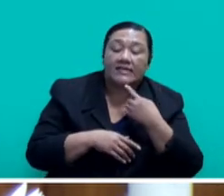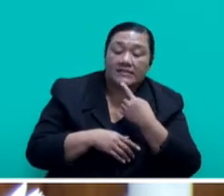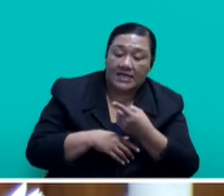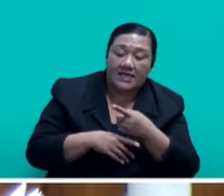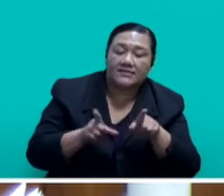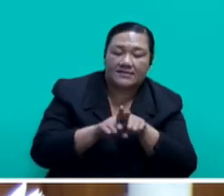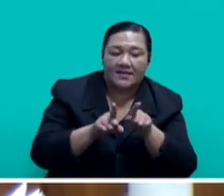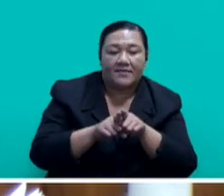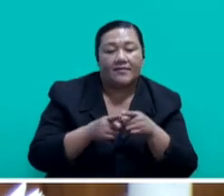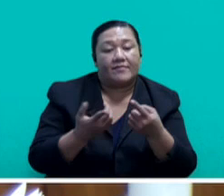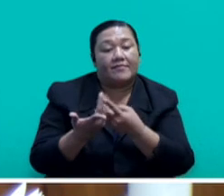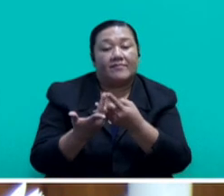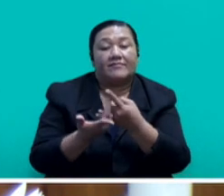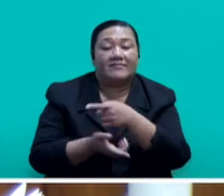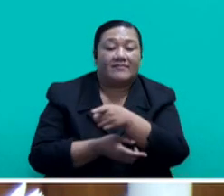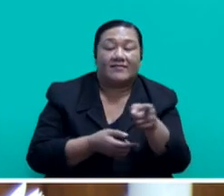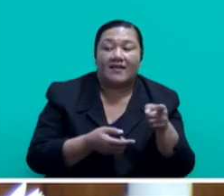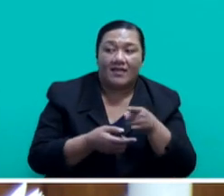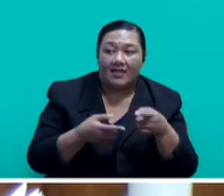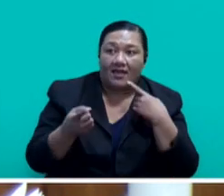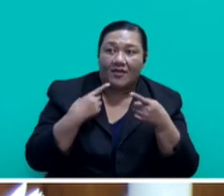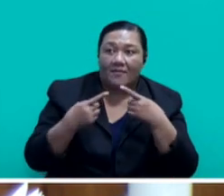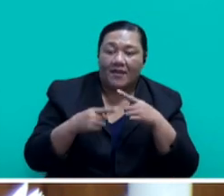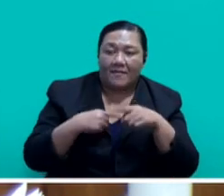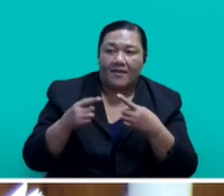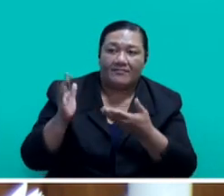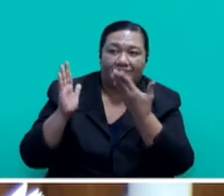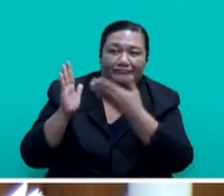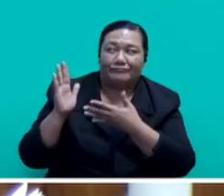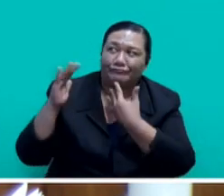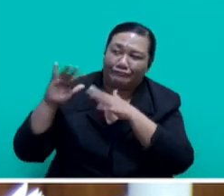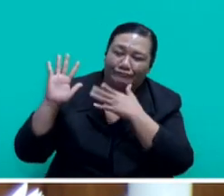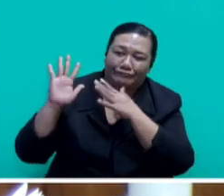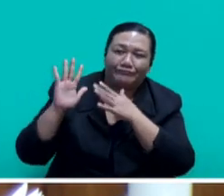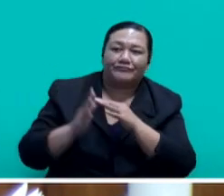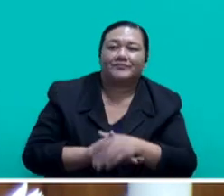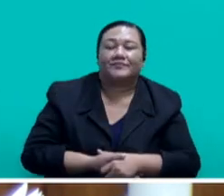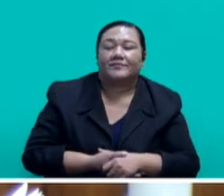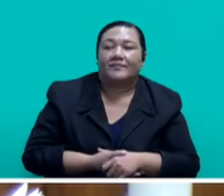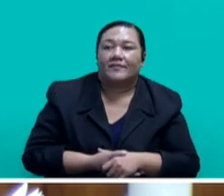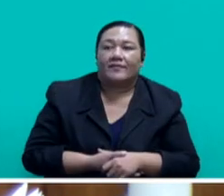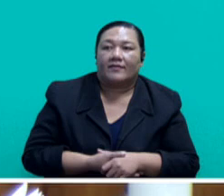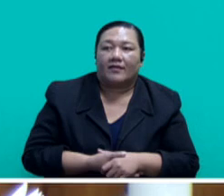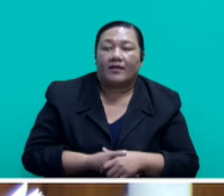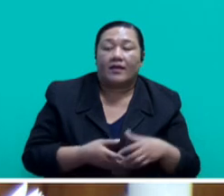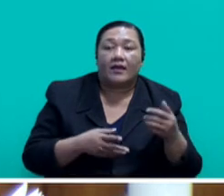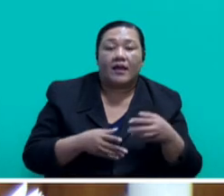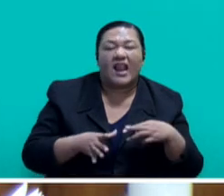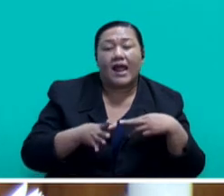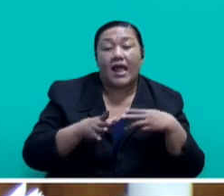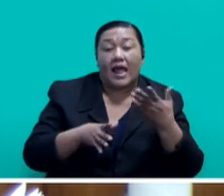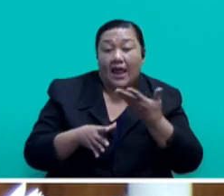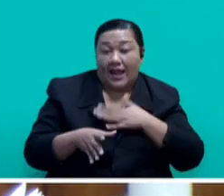Mr. Speaker, sir, before I go any further, I would just like to respond to some remarks that were made